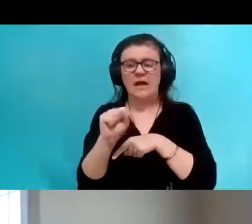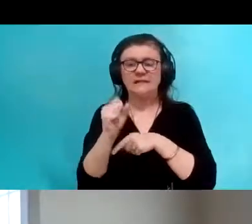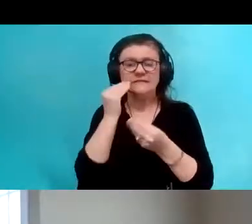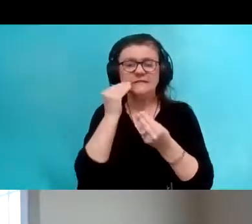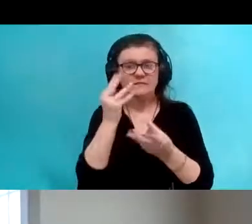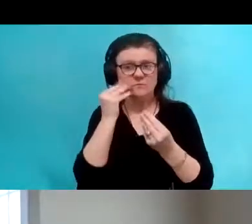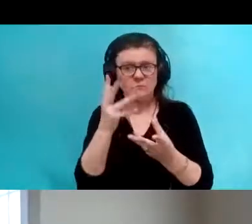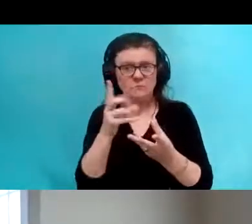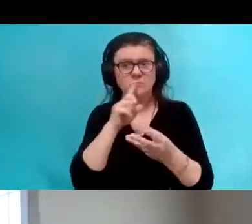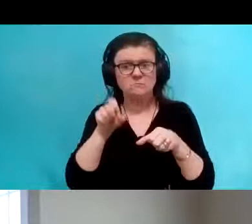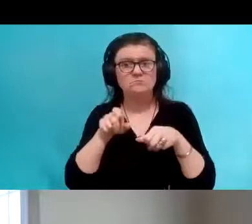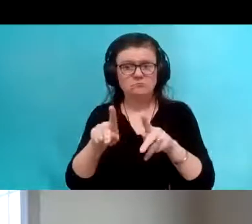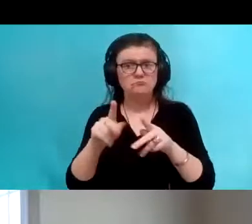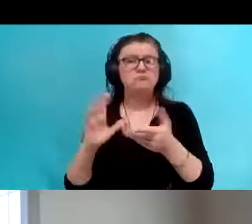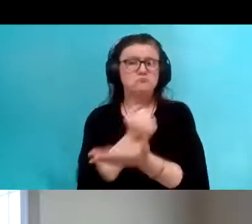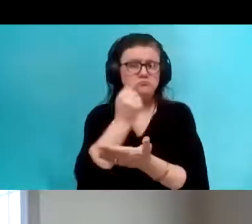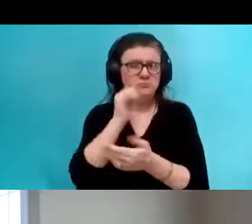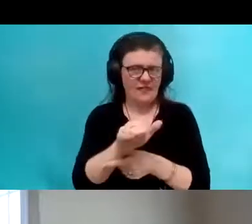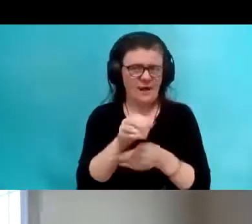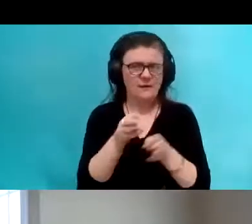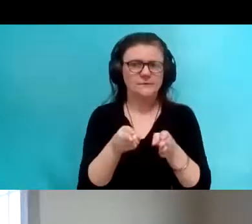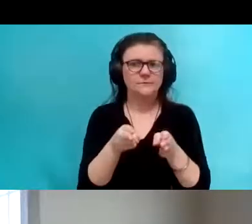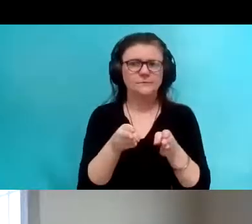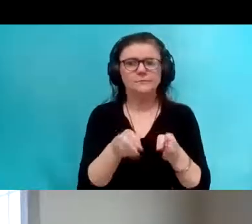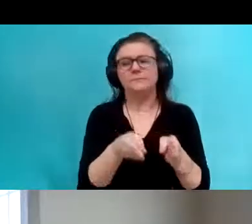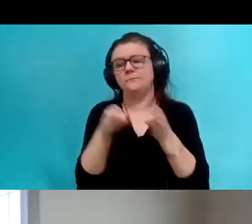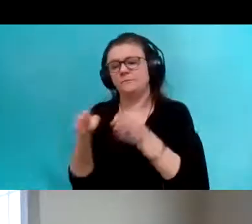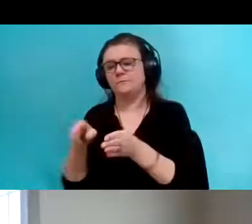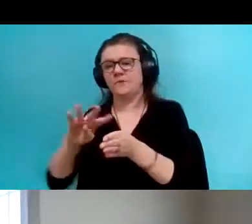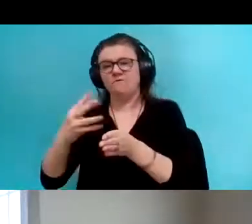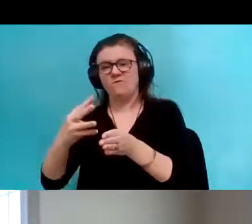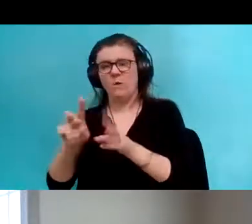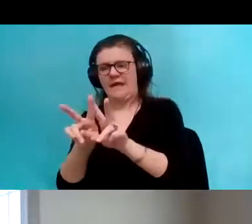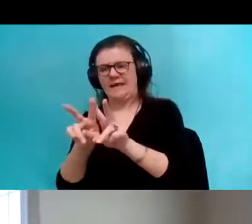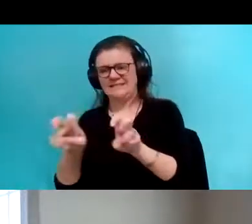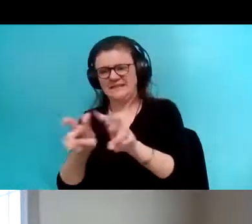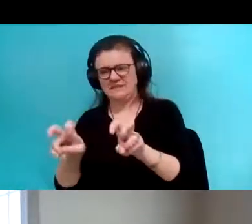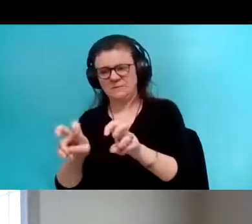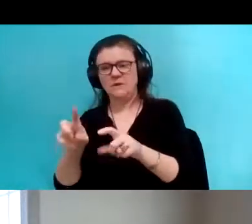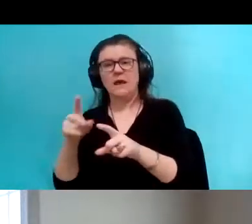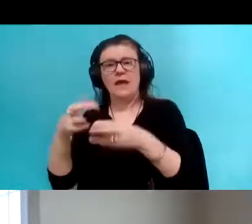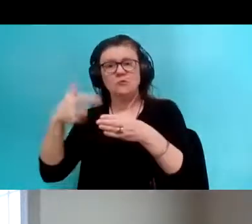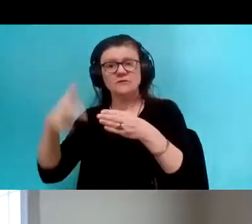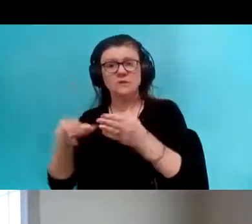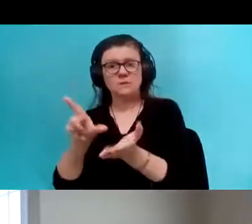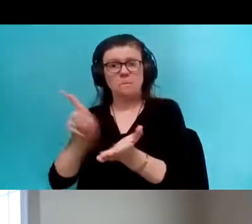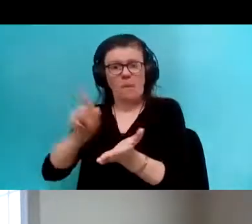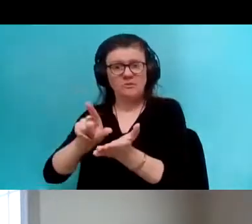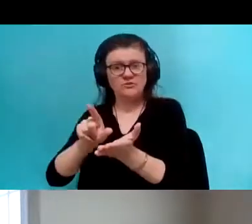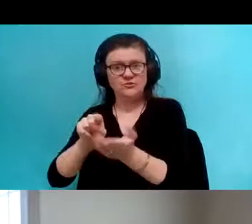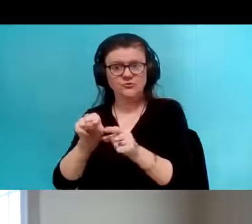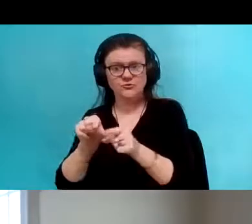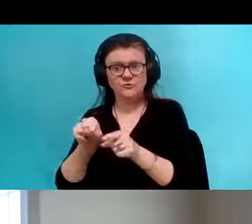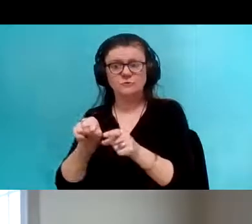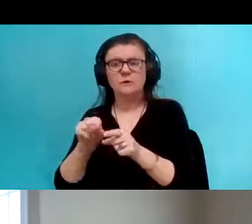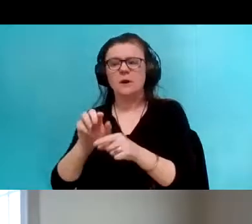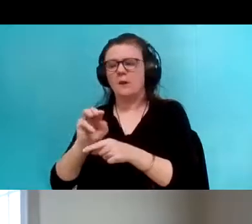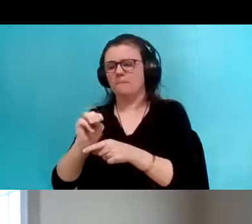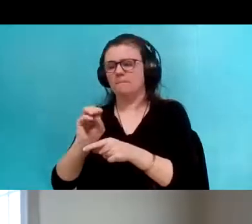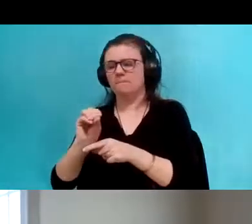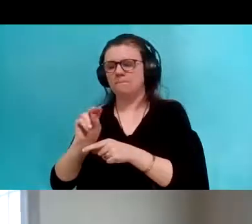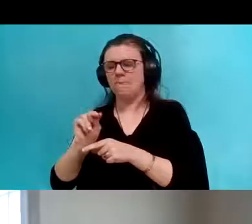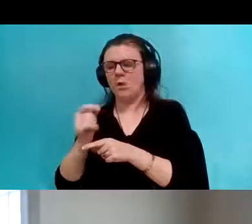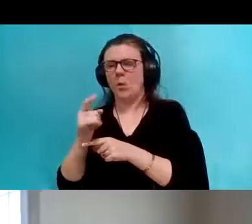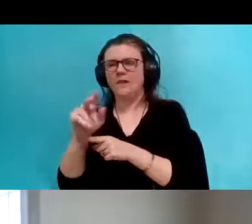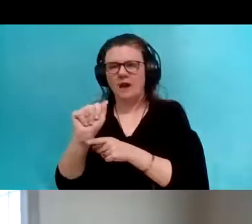has allowed us to do that. For stage 4, the assessment and publication of results, we use the case of Mongolia. And